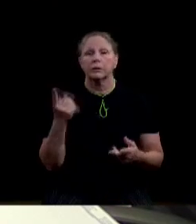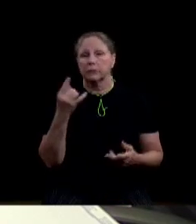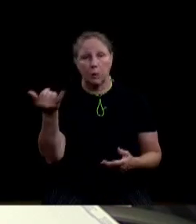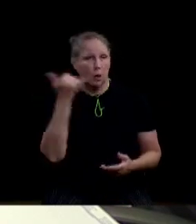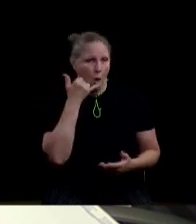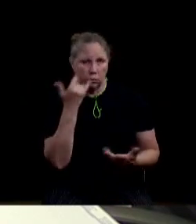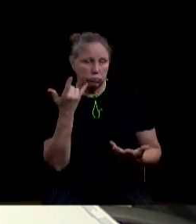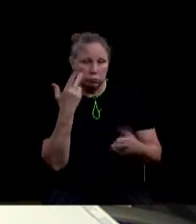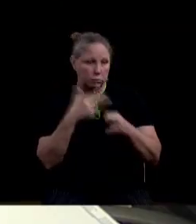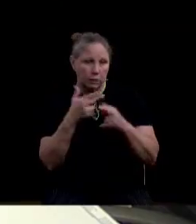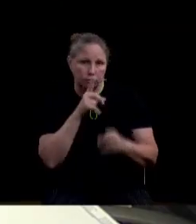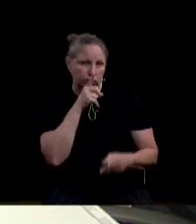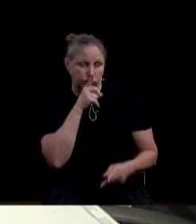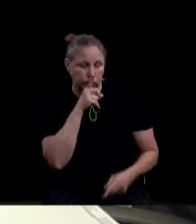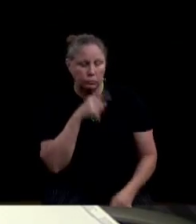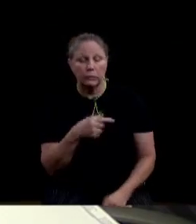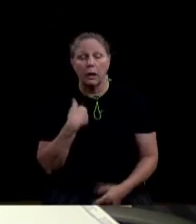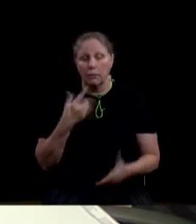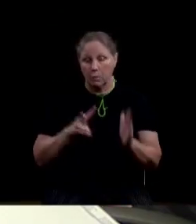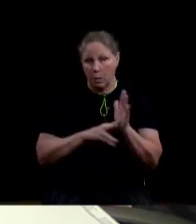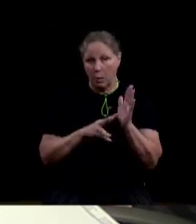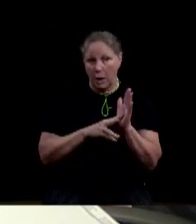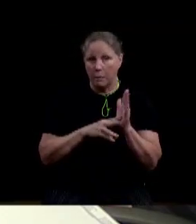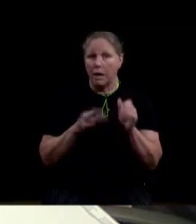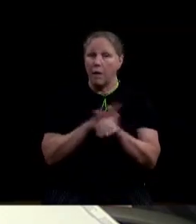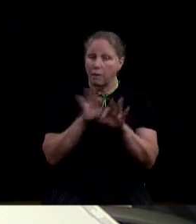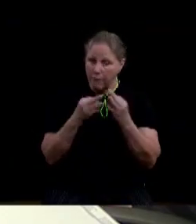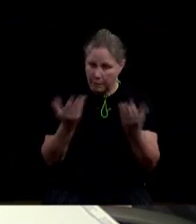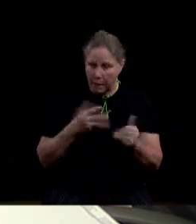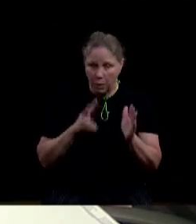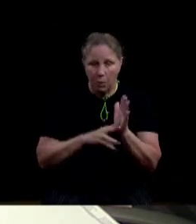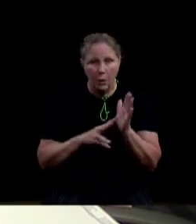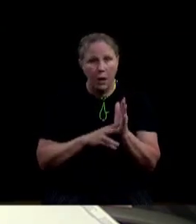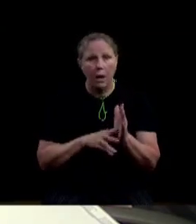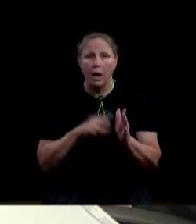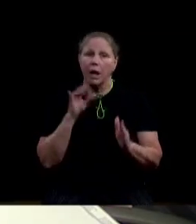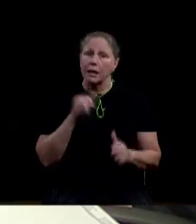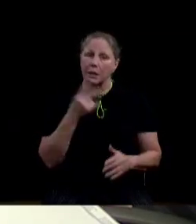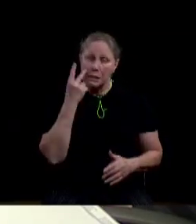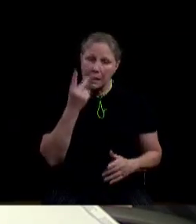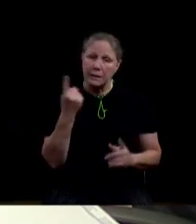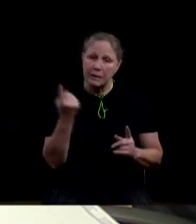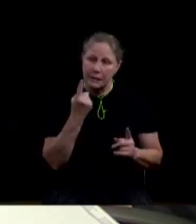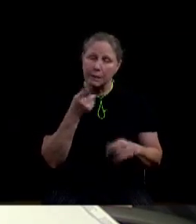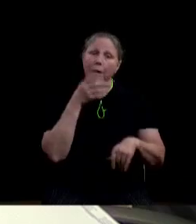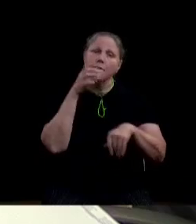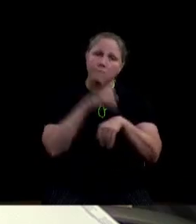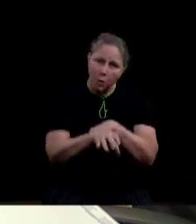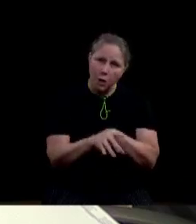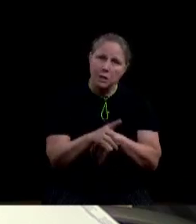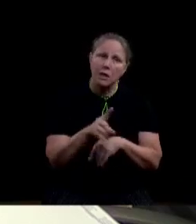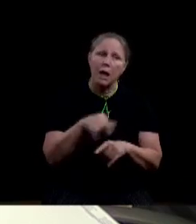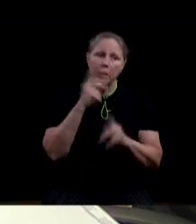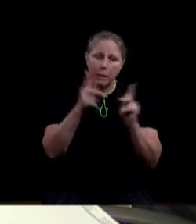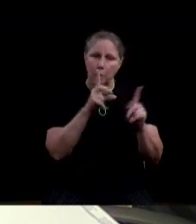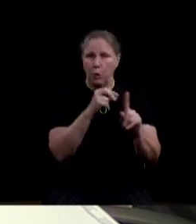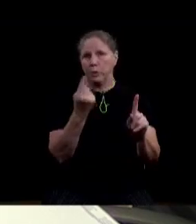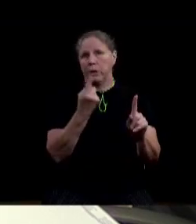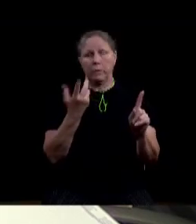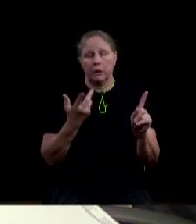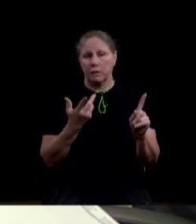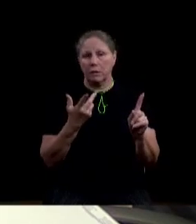family is from Waco, and I don't like to see where someone's forcing someone to do something. It's called extortion and